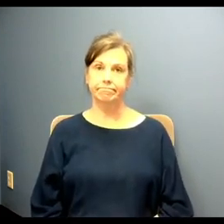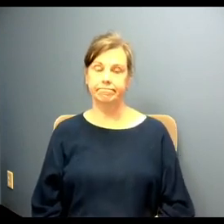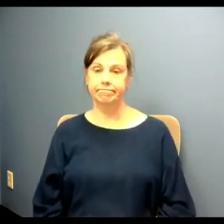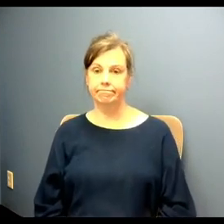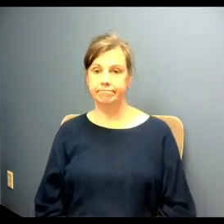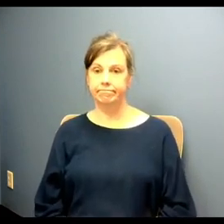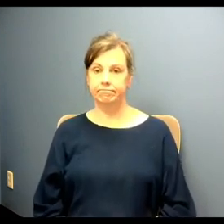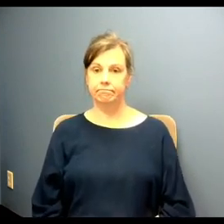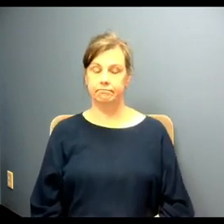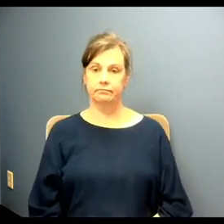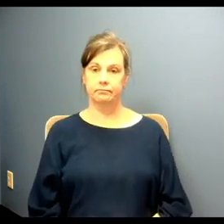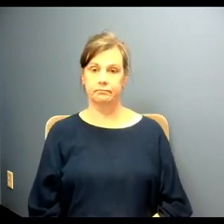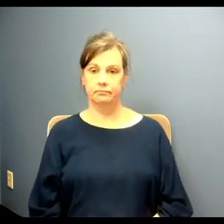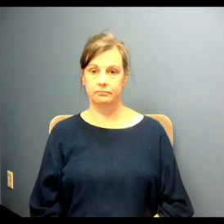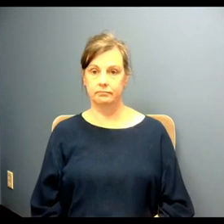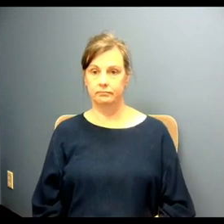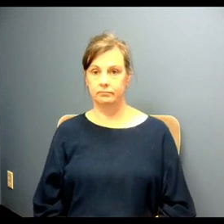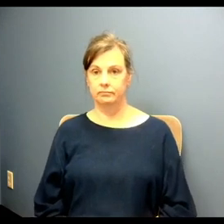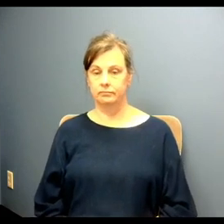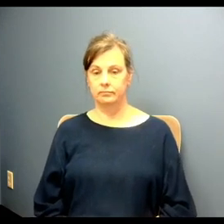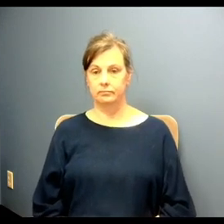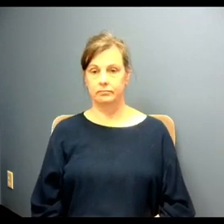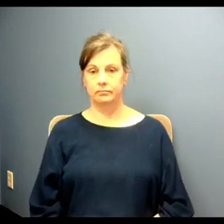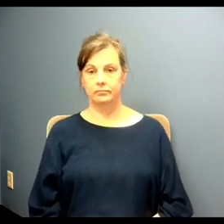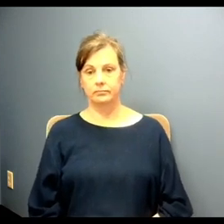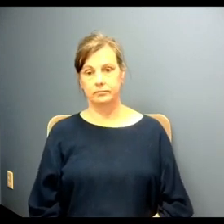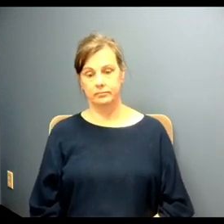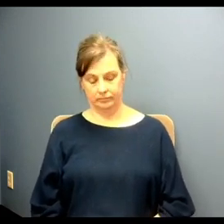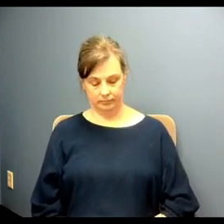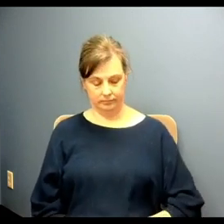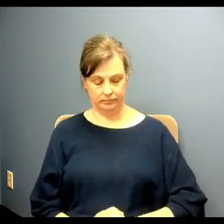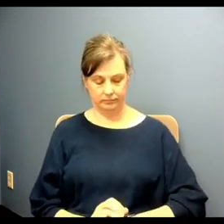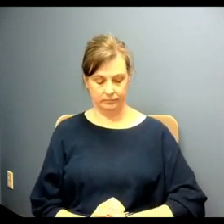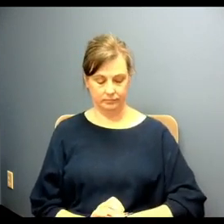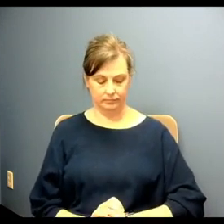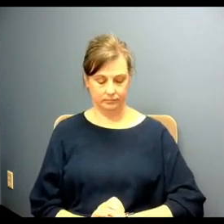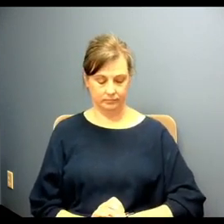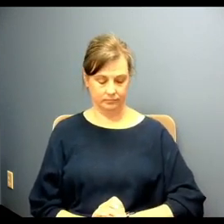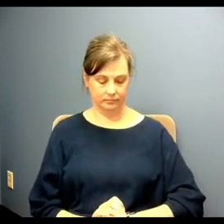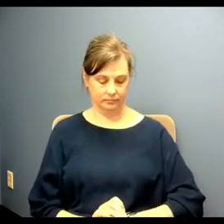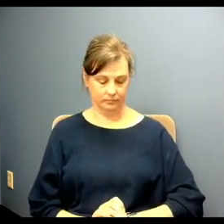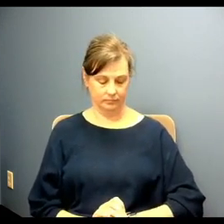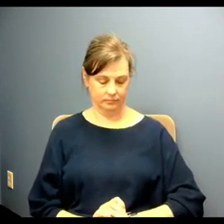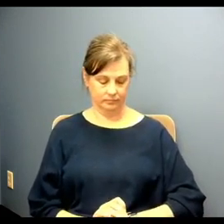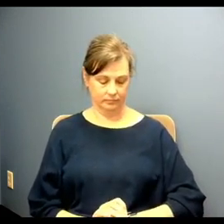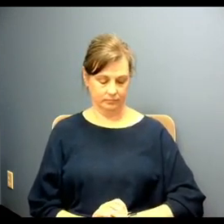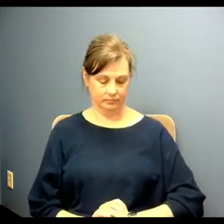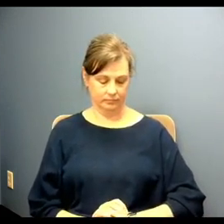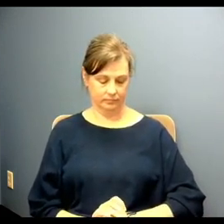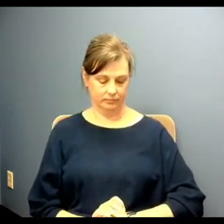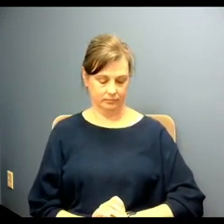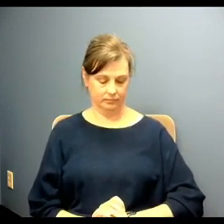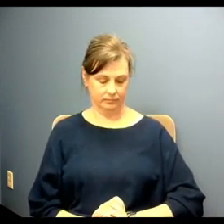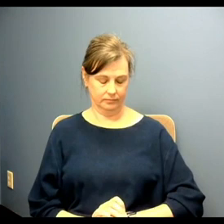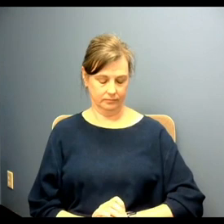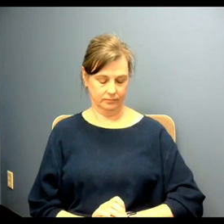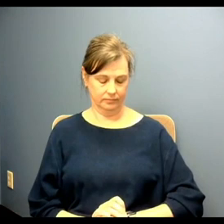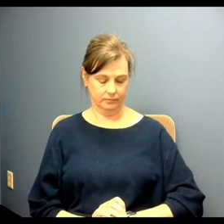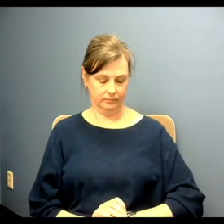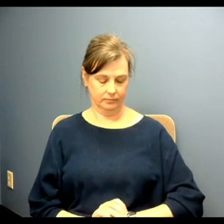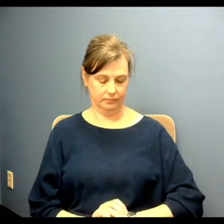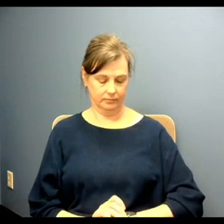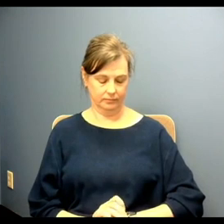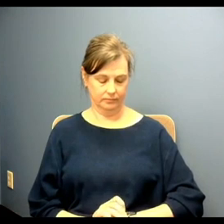of 5. And so this is the area shaded in right here that corresponds to deadweight loss if we are